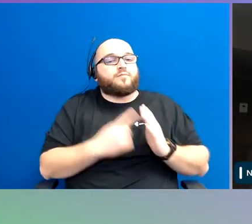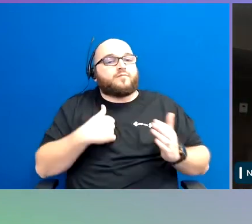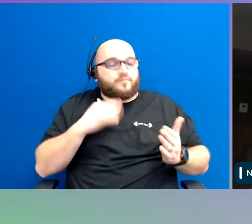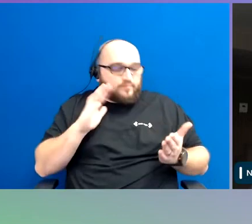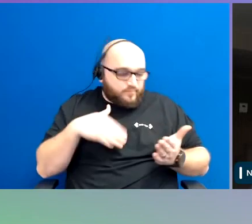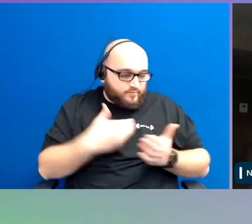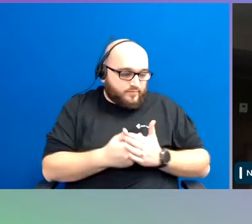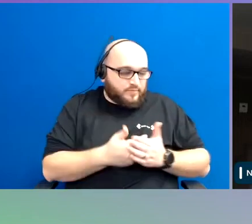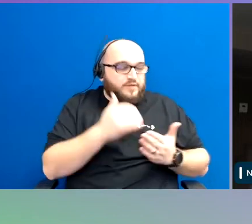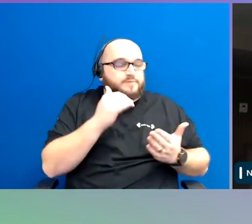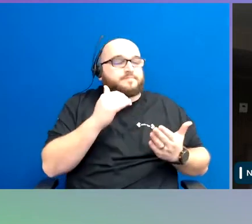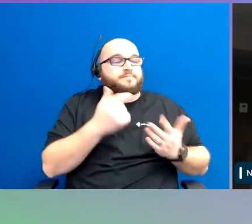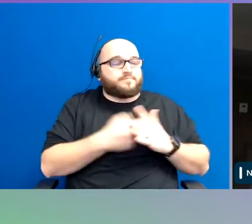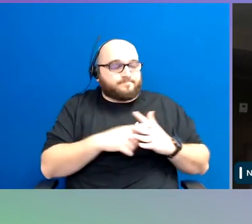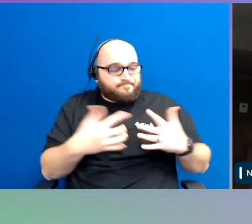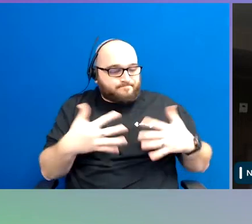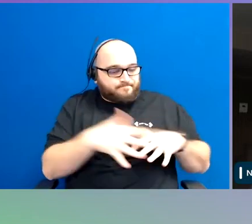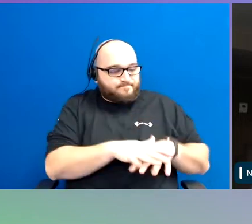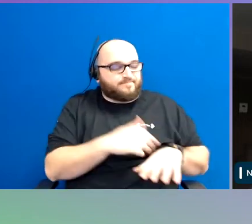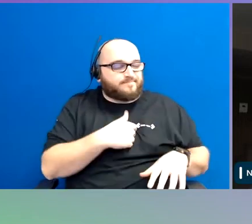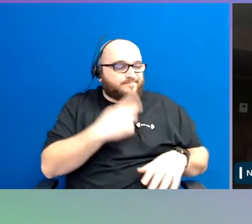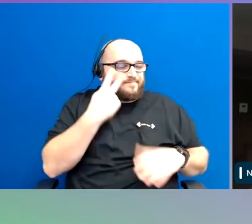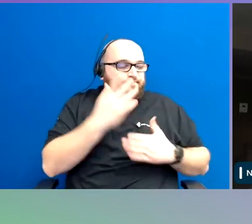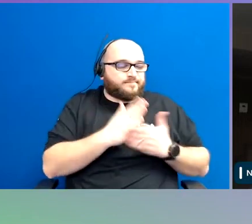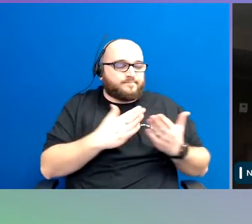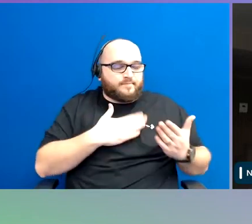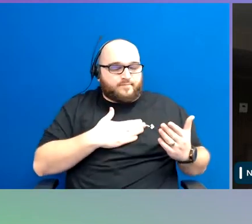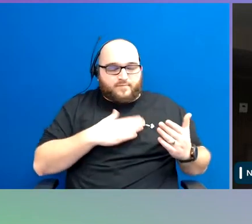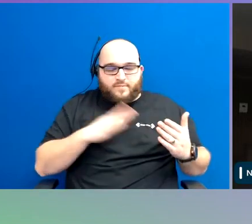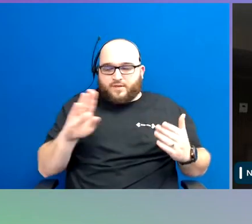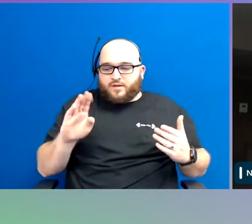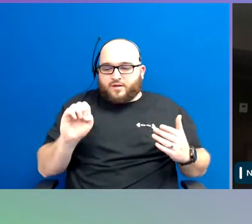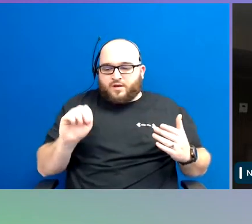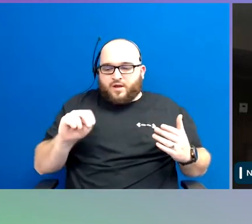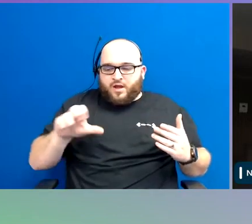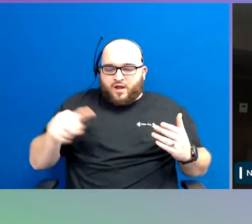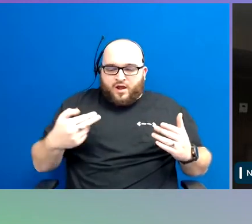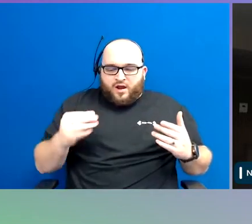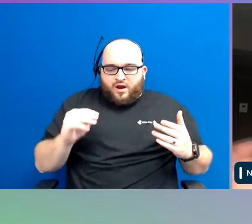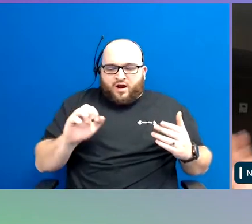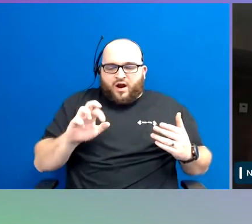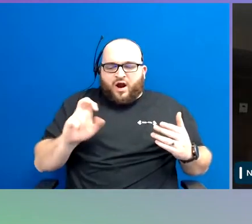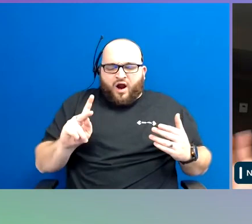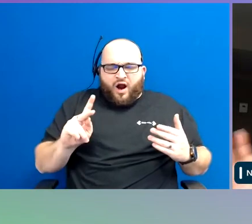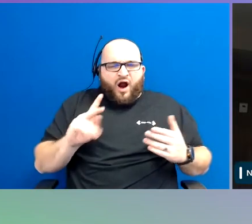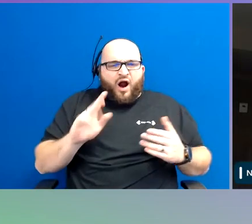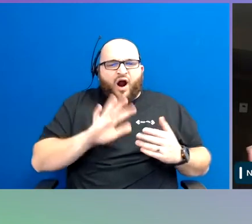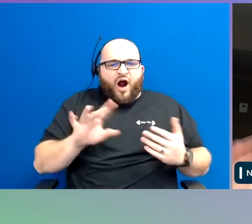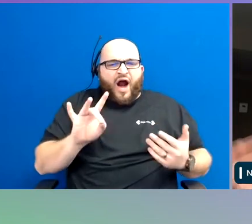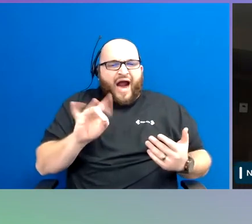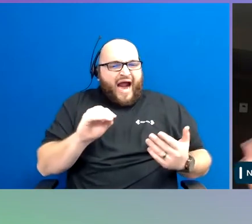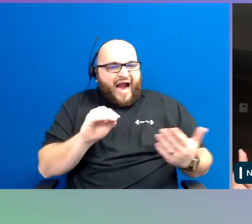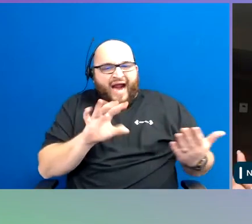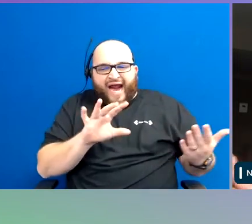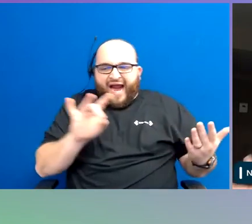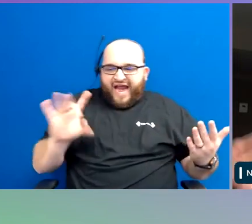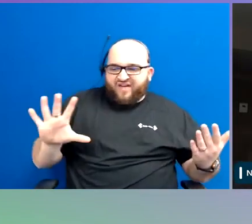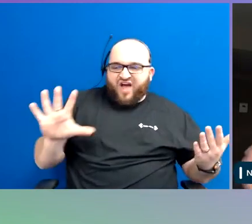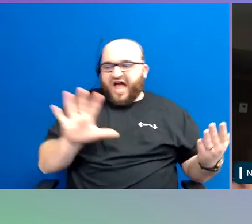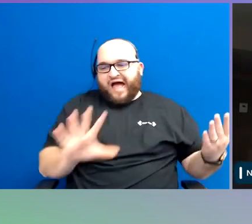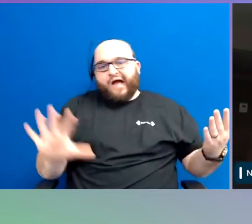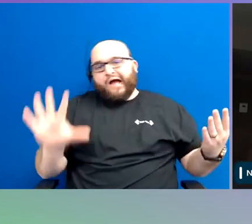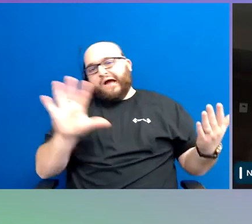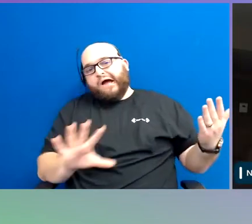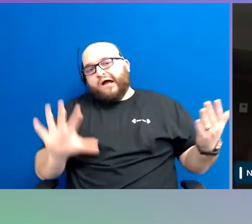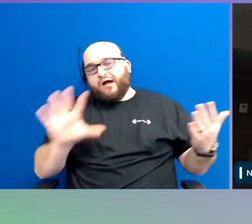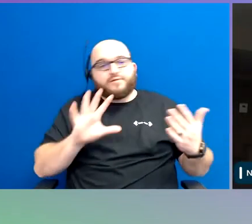incorporate that, I see some of my benchmarks being around the 80s to 85 out of 100